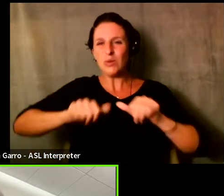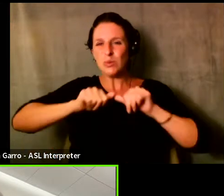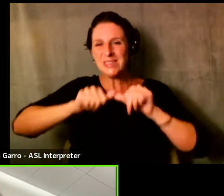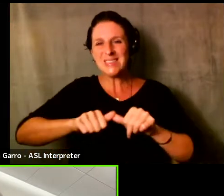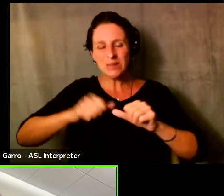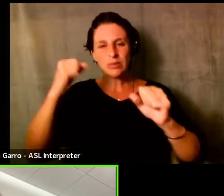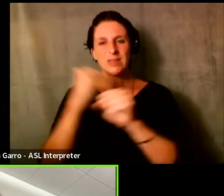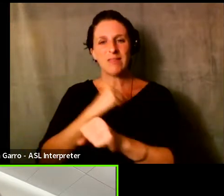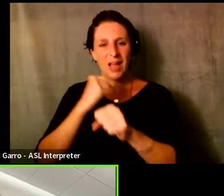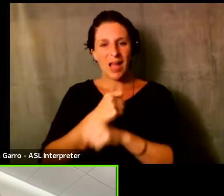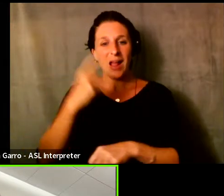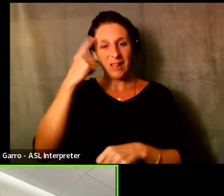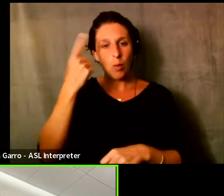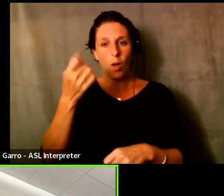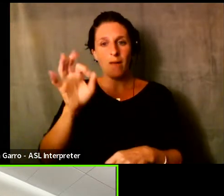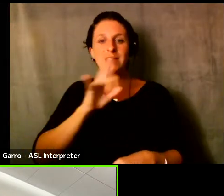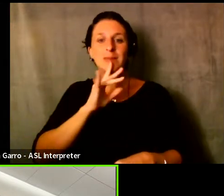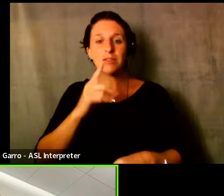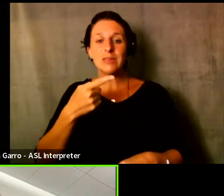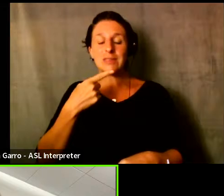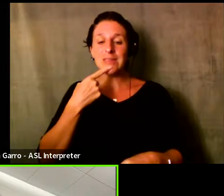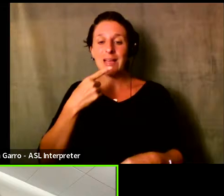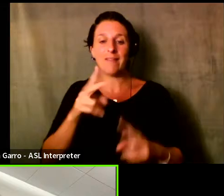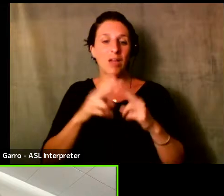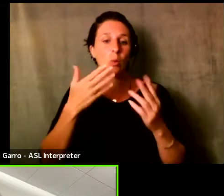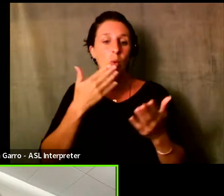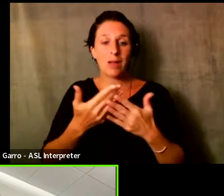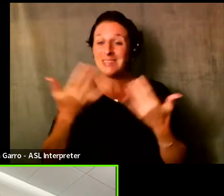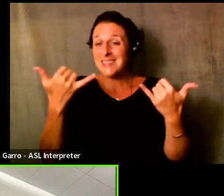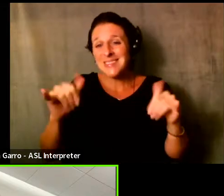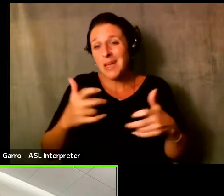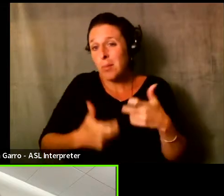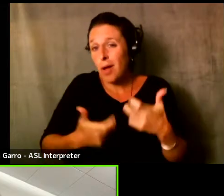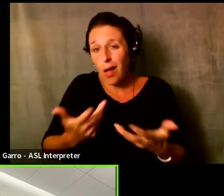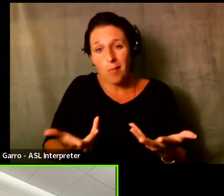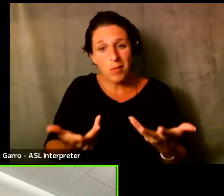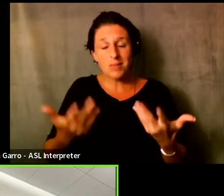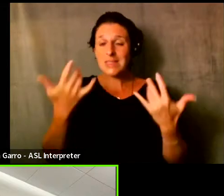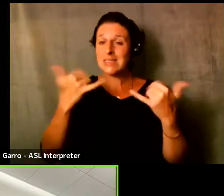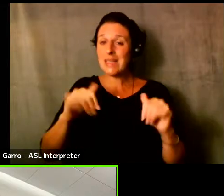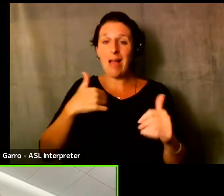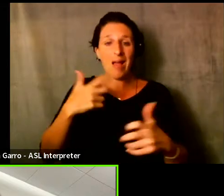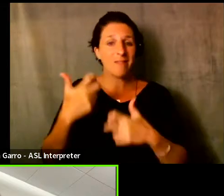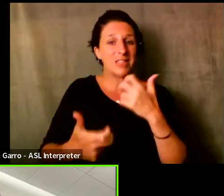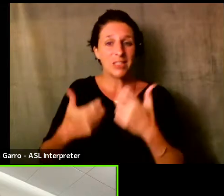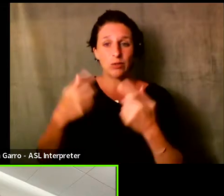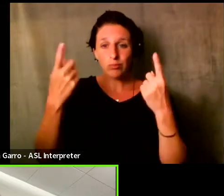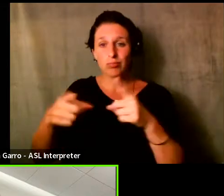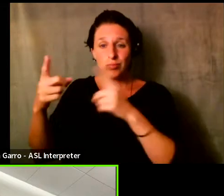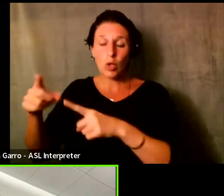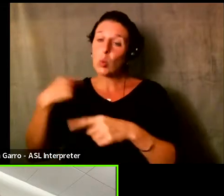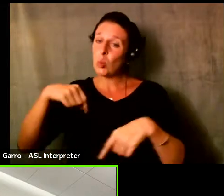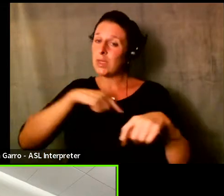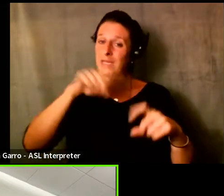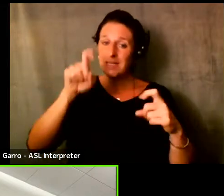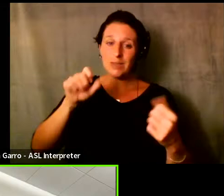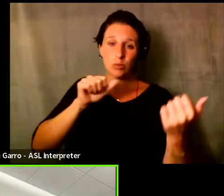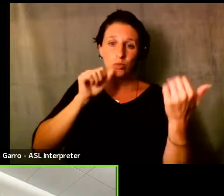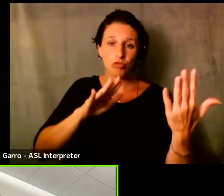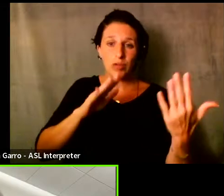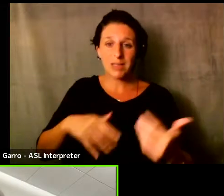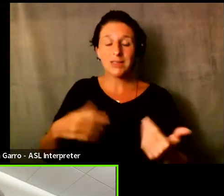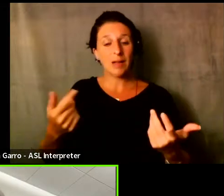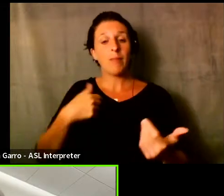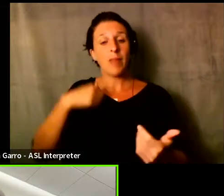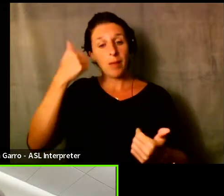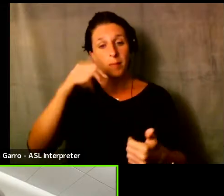I think one of the speakers said it very well, where, there's still problems. There's still issues that are taking place, and we need to address them. I remember